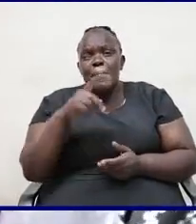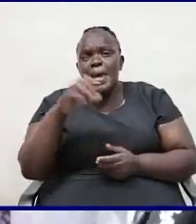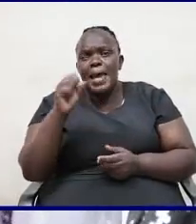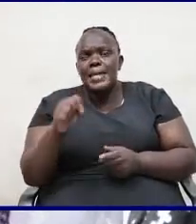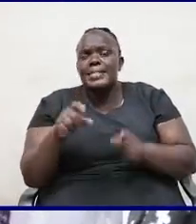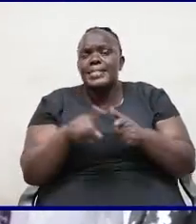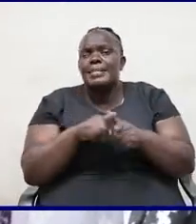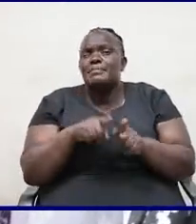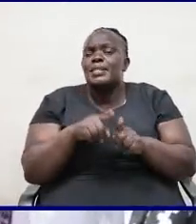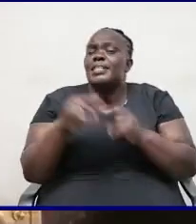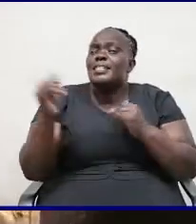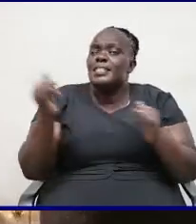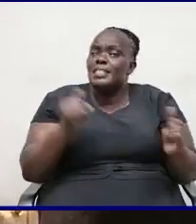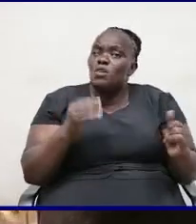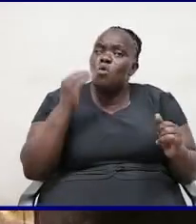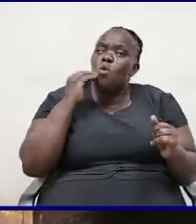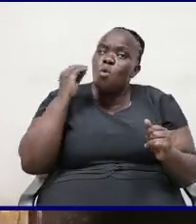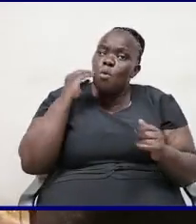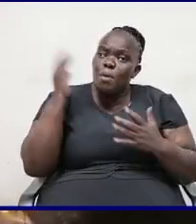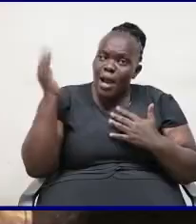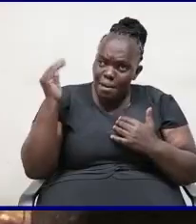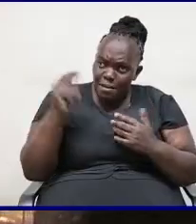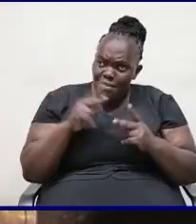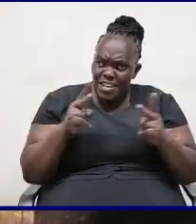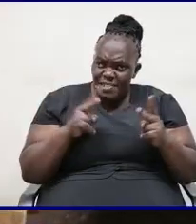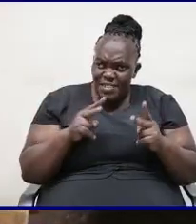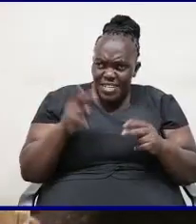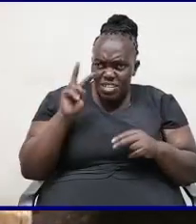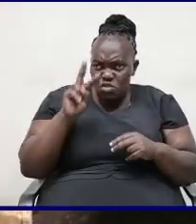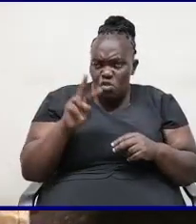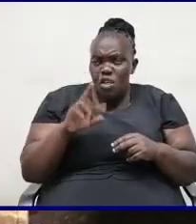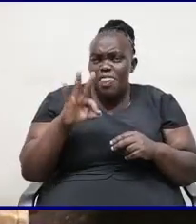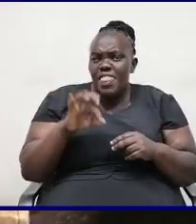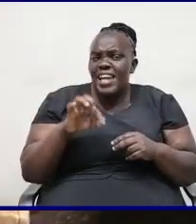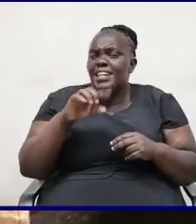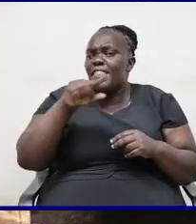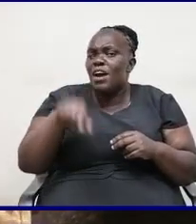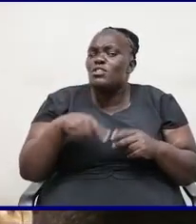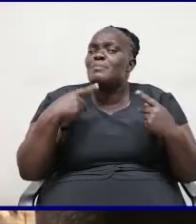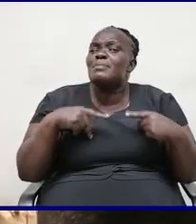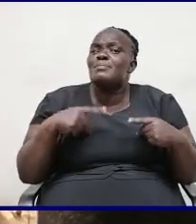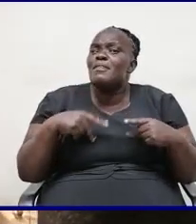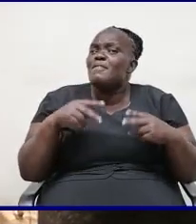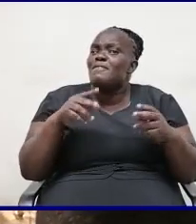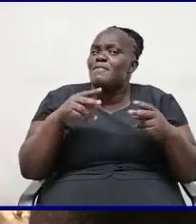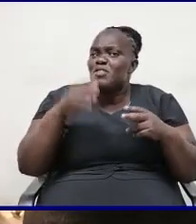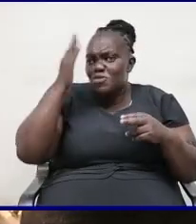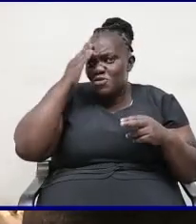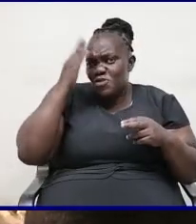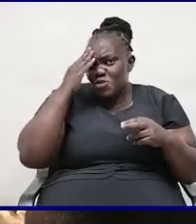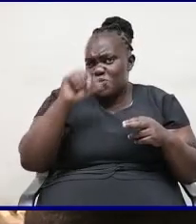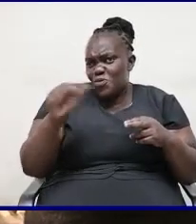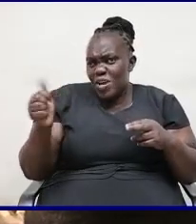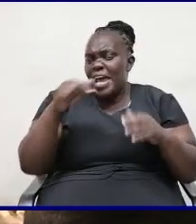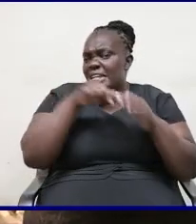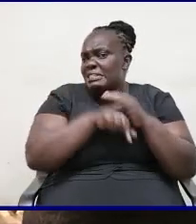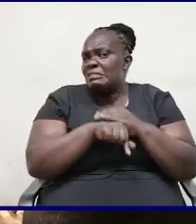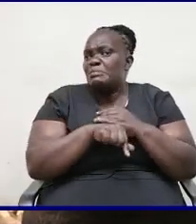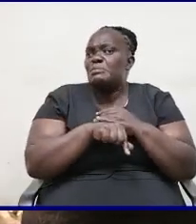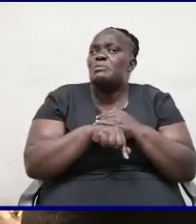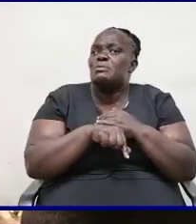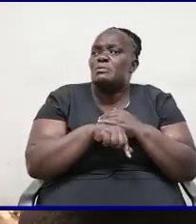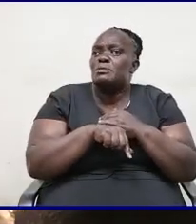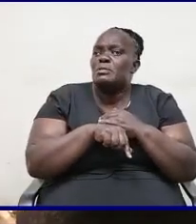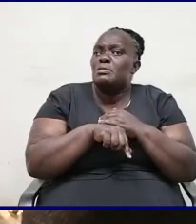this, because you invited me to your homecoming. Yes. I think I saw about 30,000 people. You're very, very popular. Yes. And the Dolly Show.